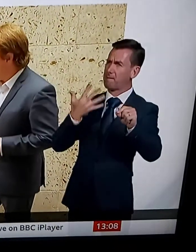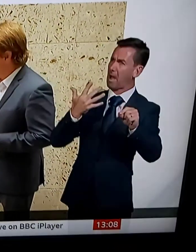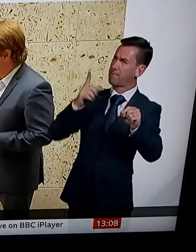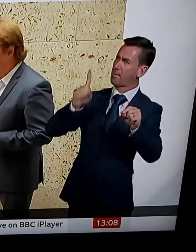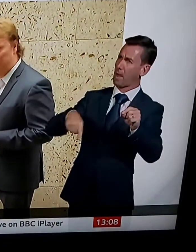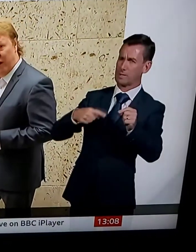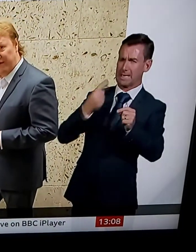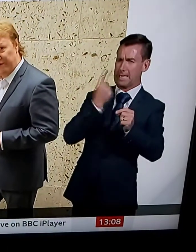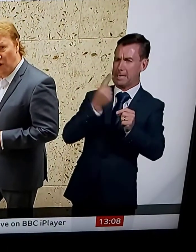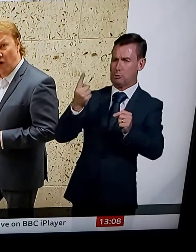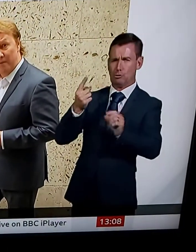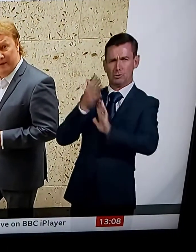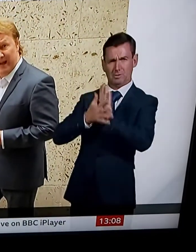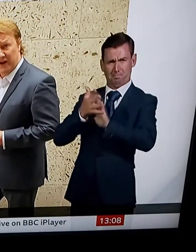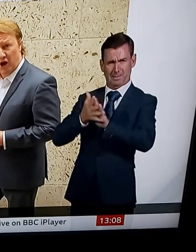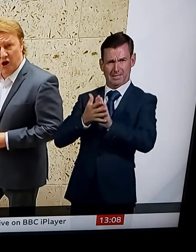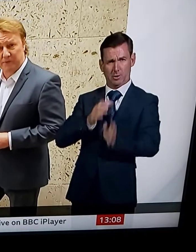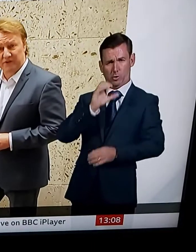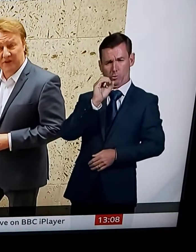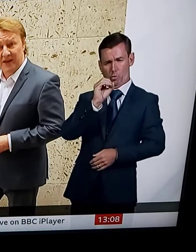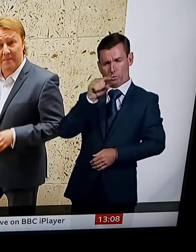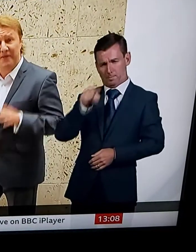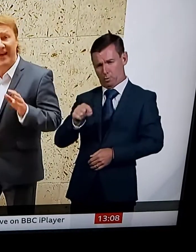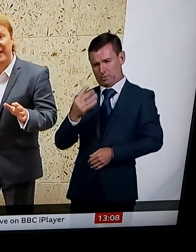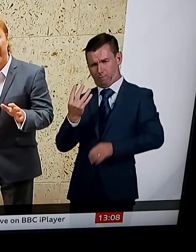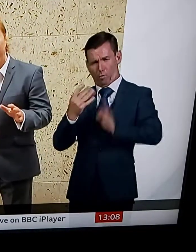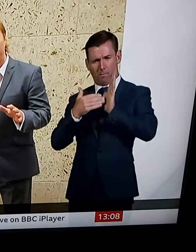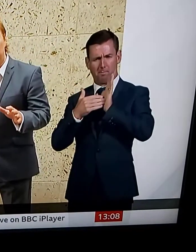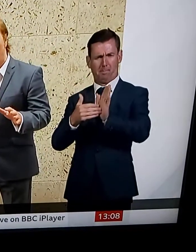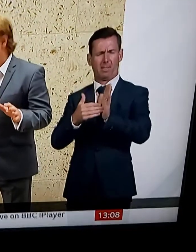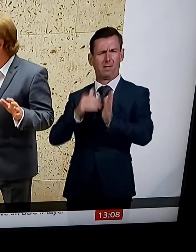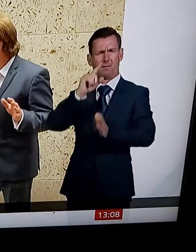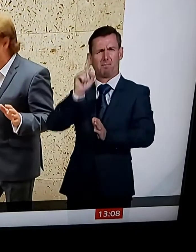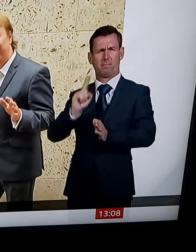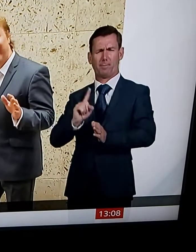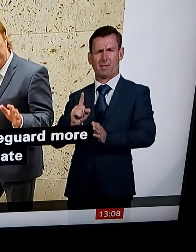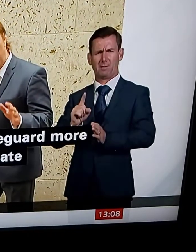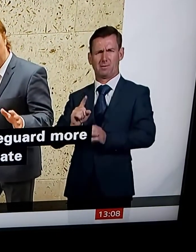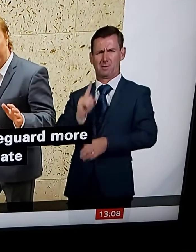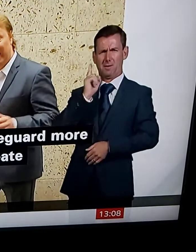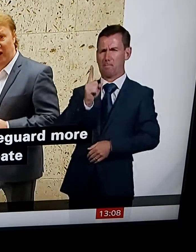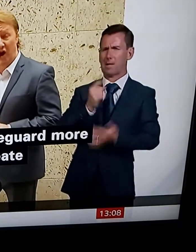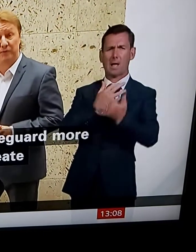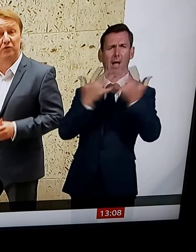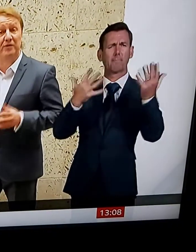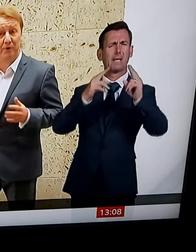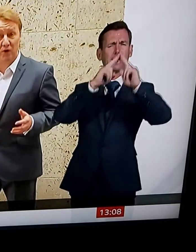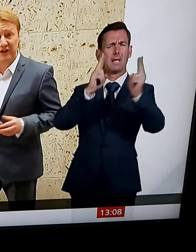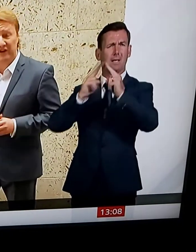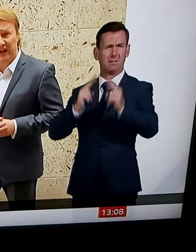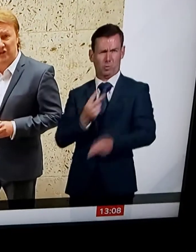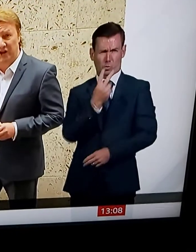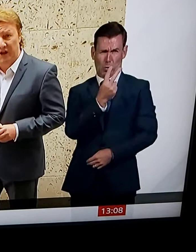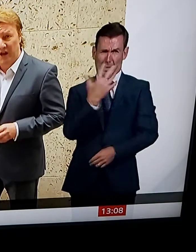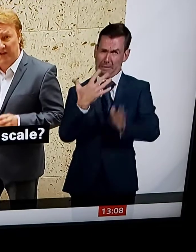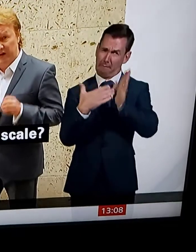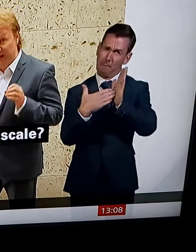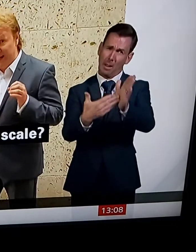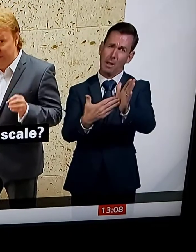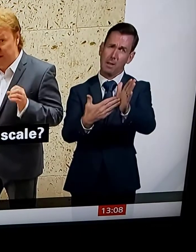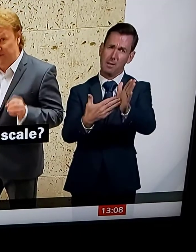so it's 3 million this financial year. Of course, there haven't just been consular for this money to be continued, but 3 million as a first